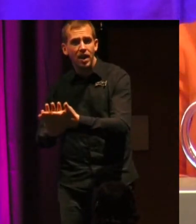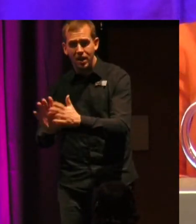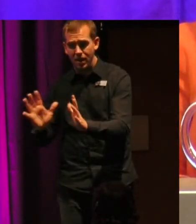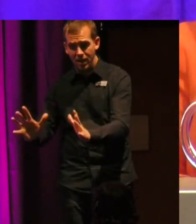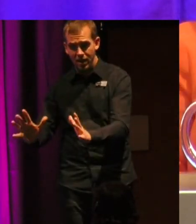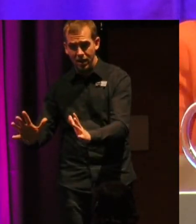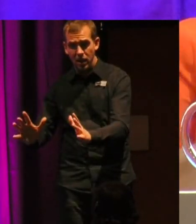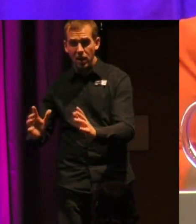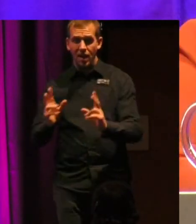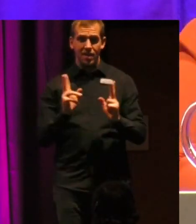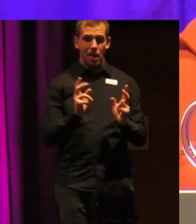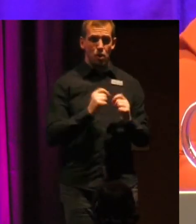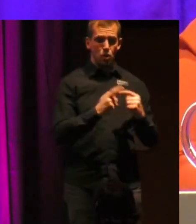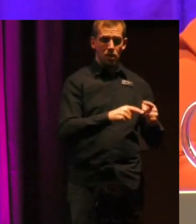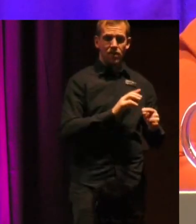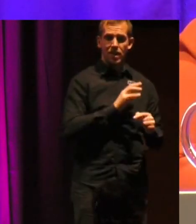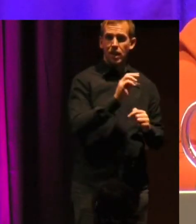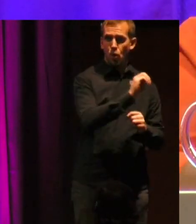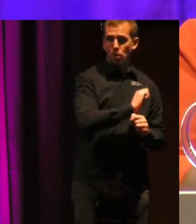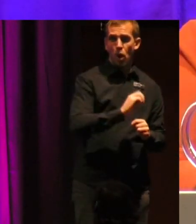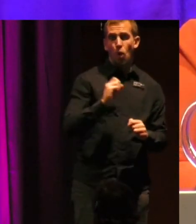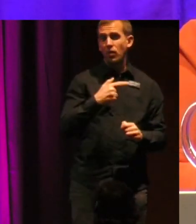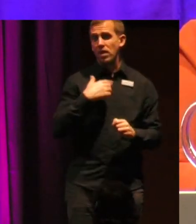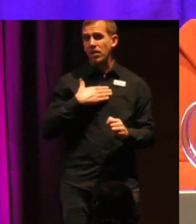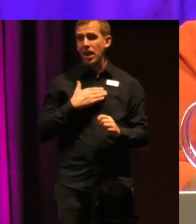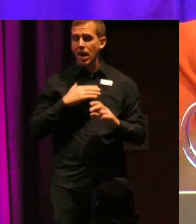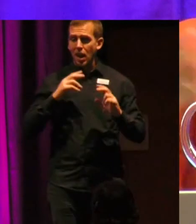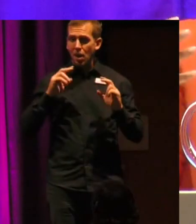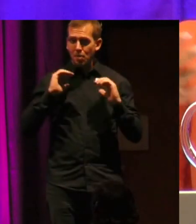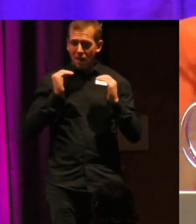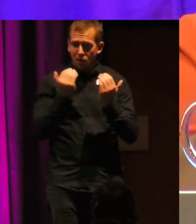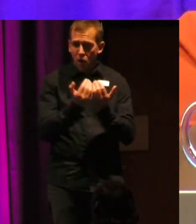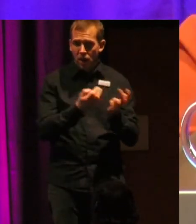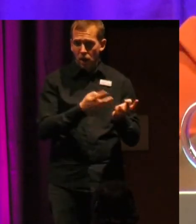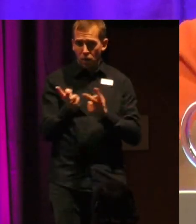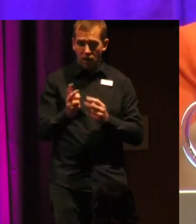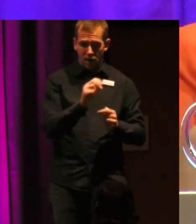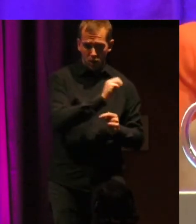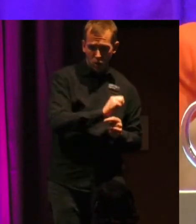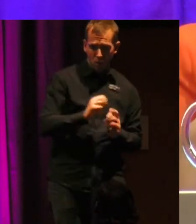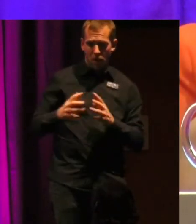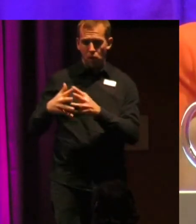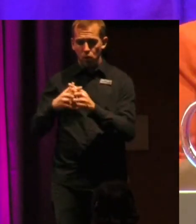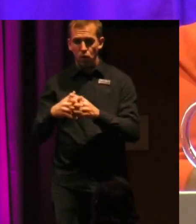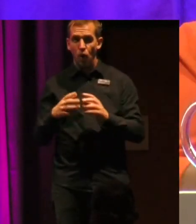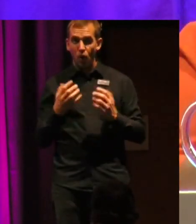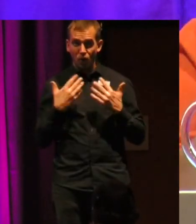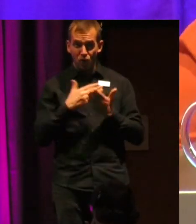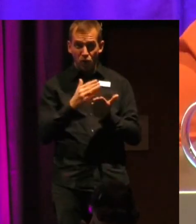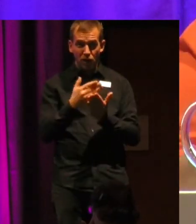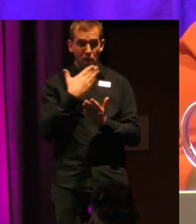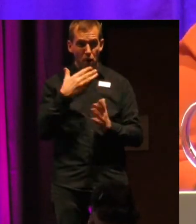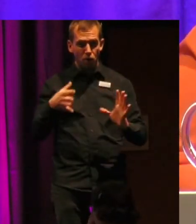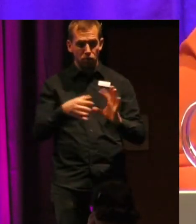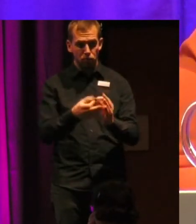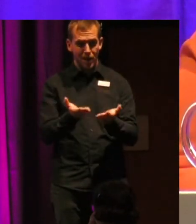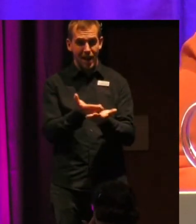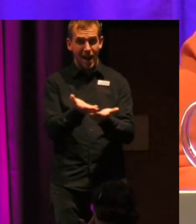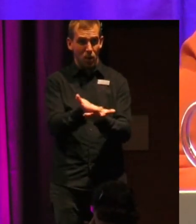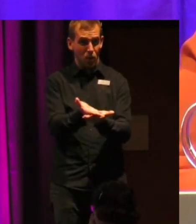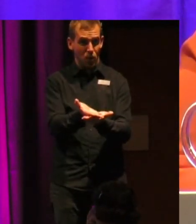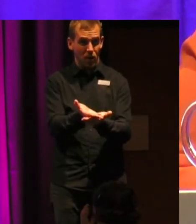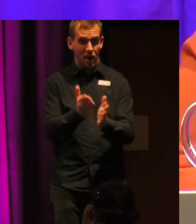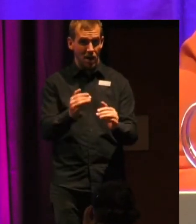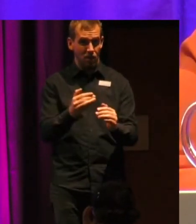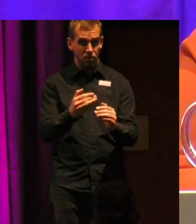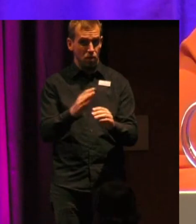Europe. And so if we want to preserve our democracies on both sides of the Atlantic, if we want to continue this partnership, that our countries and our governments have had for